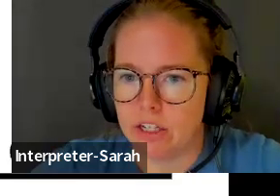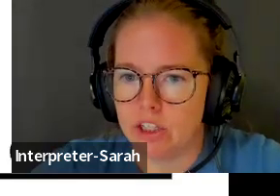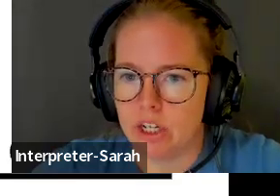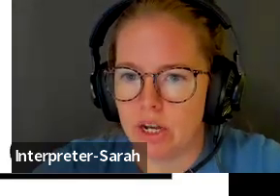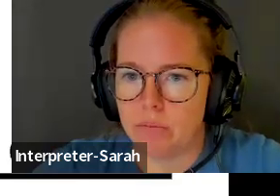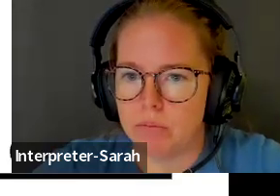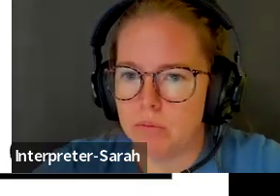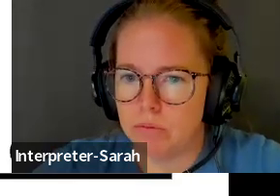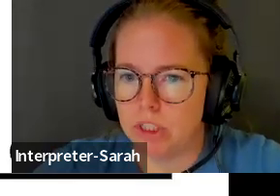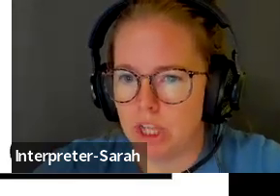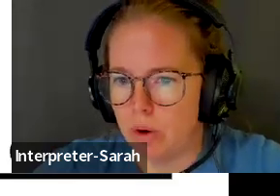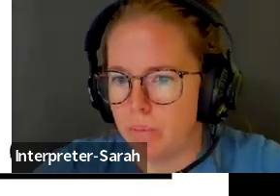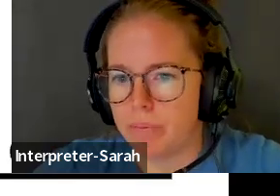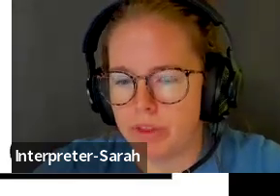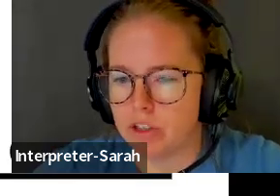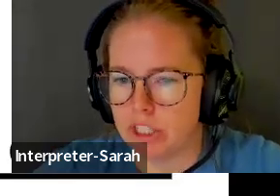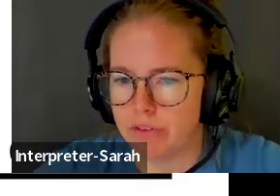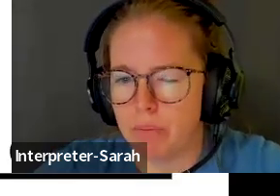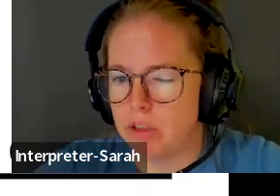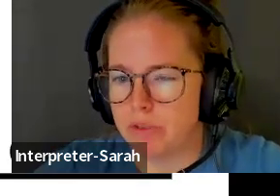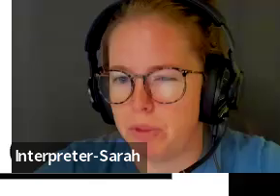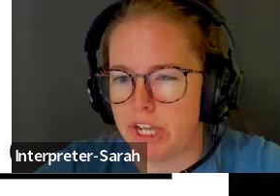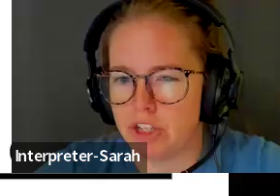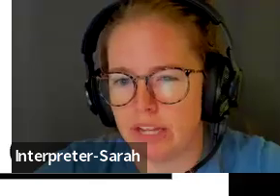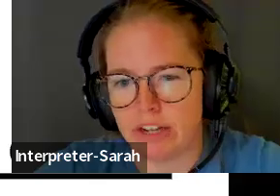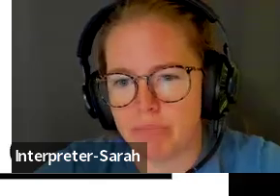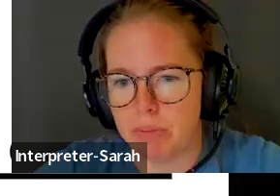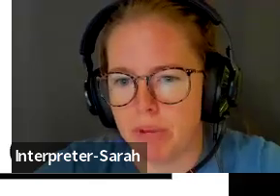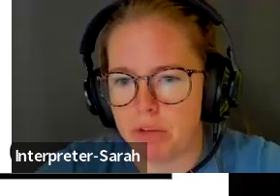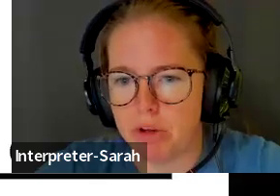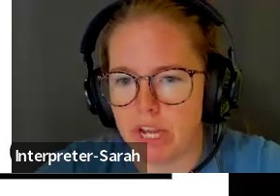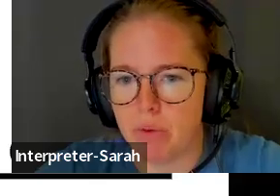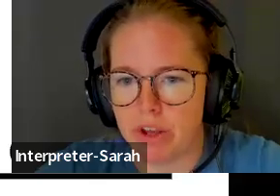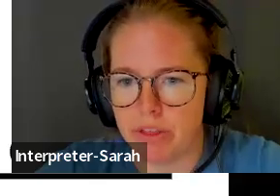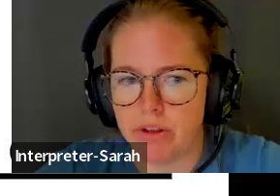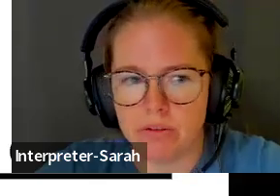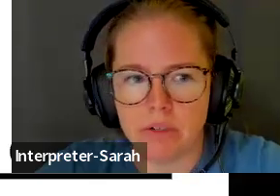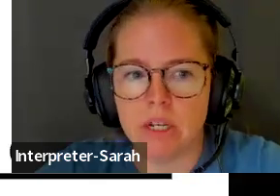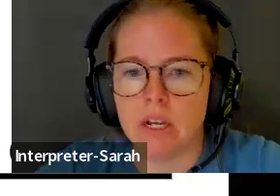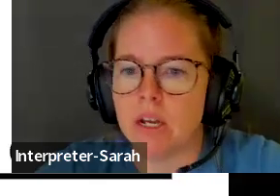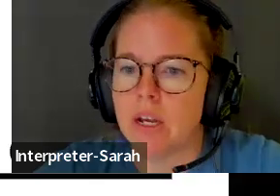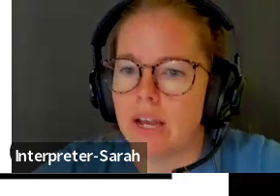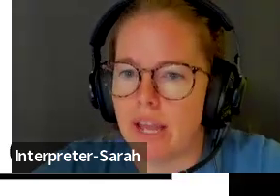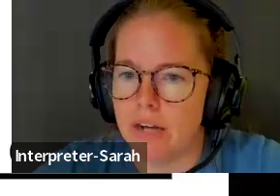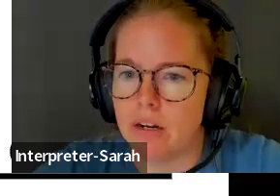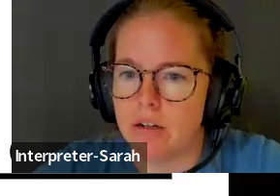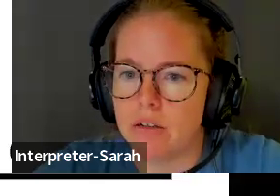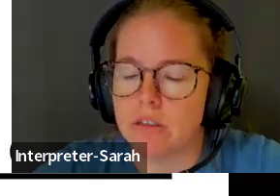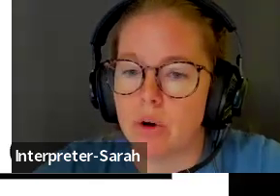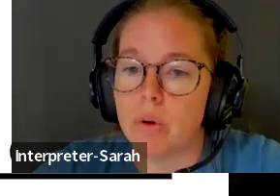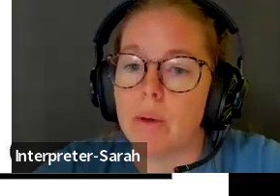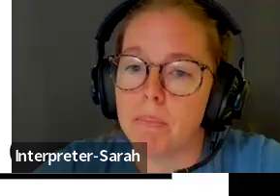exact English. So there's different modes of communication that deaf people may communicate with.